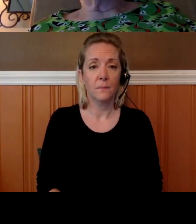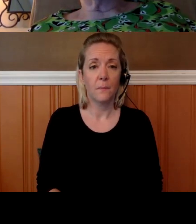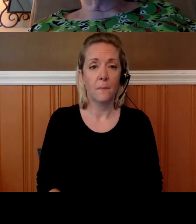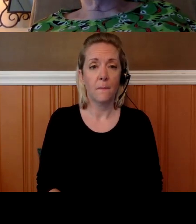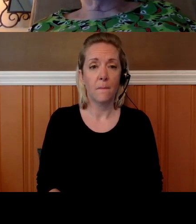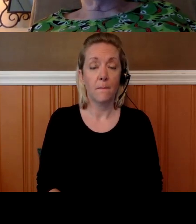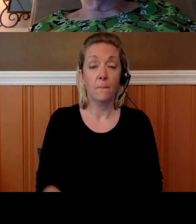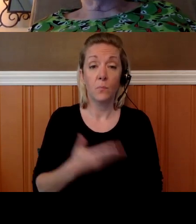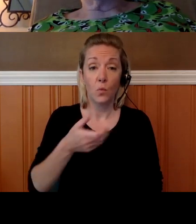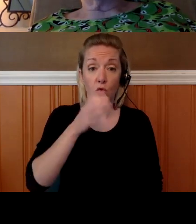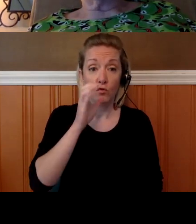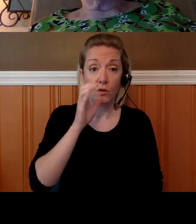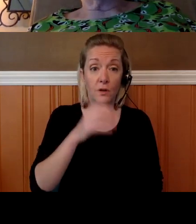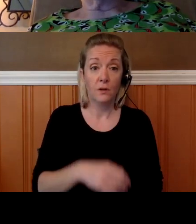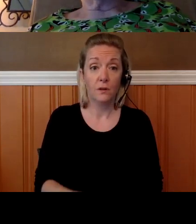Find the drink.